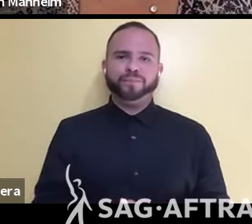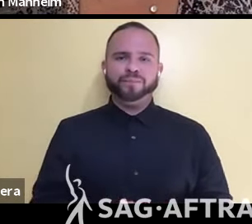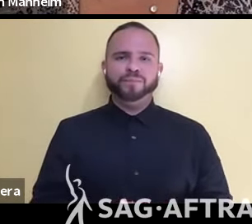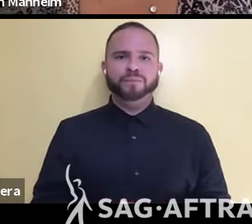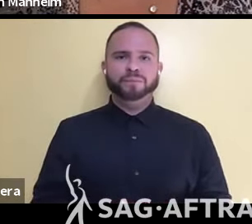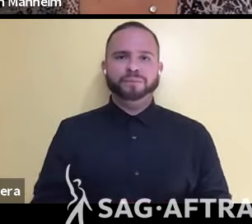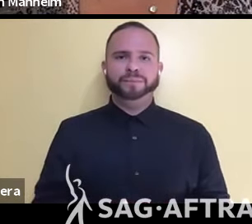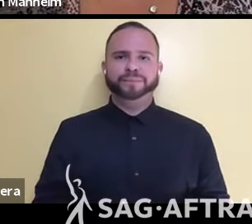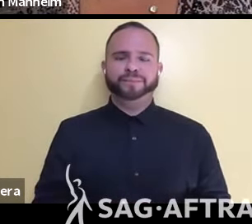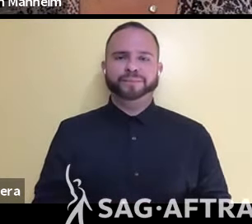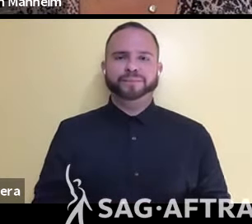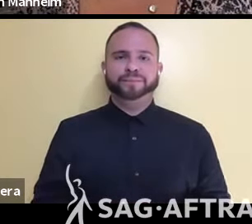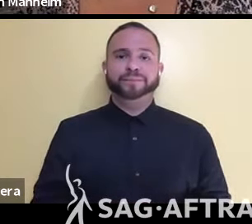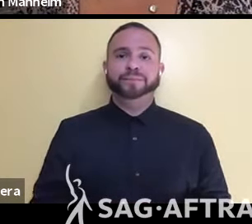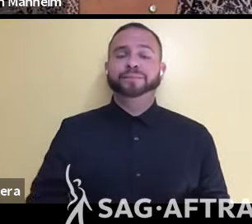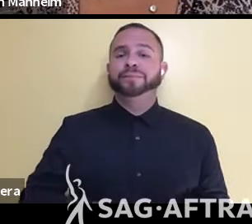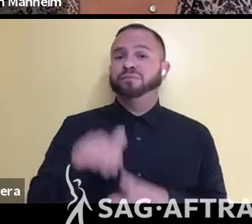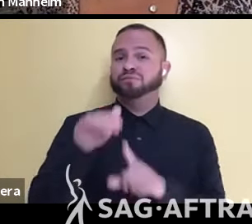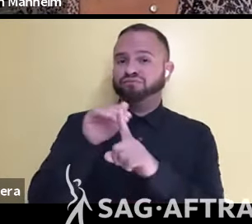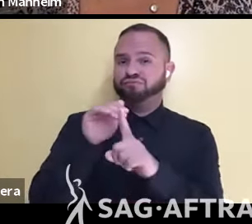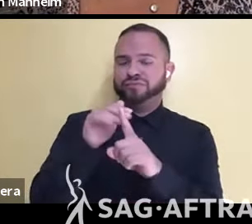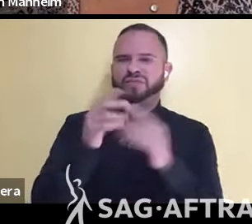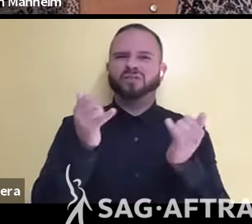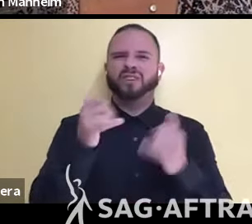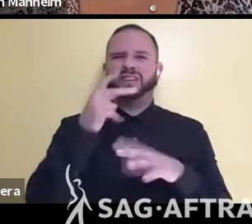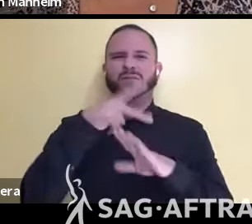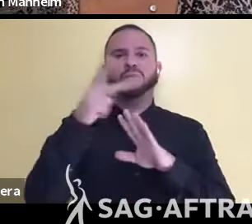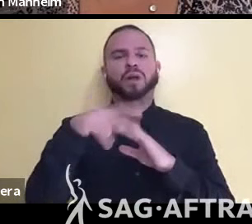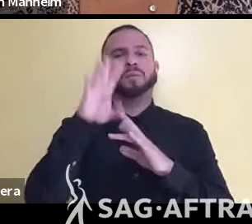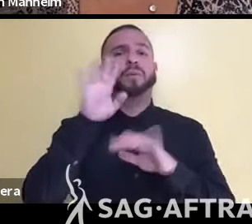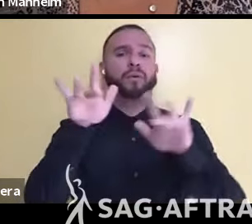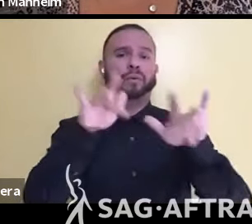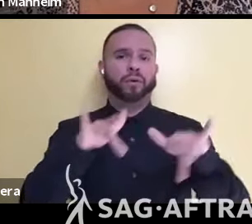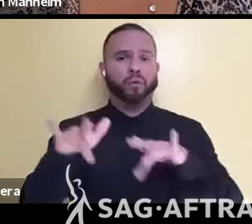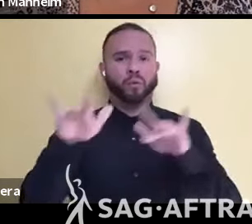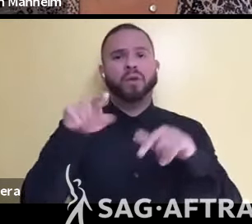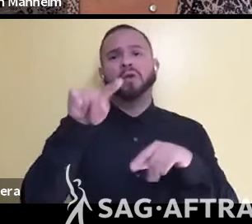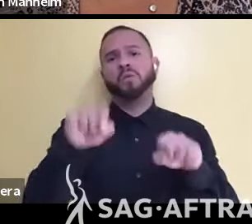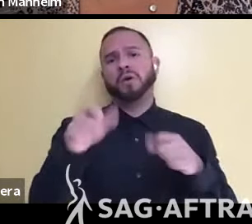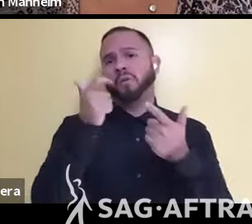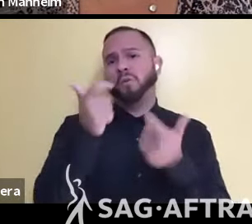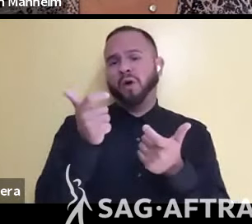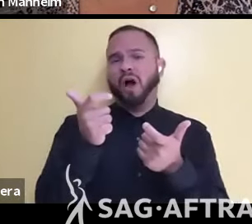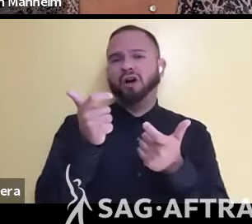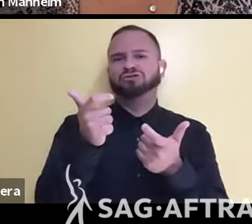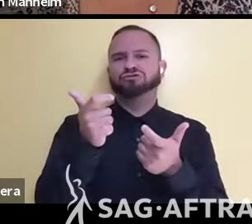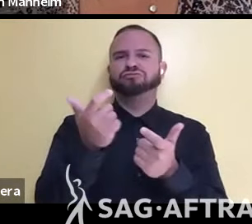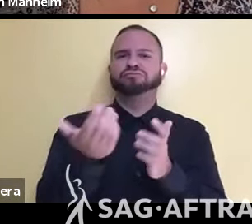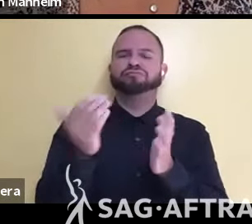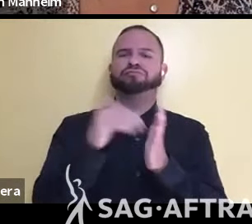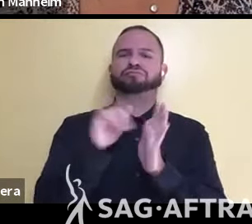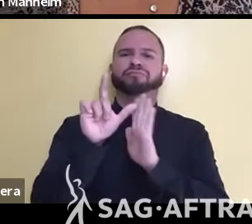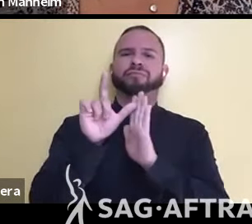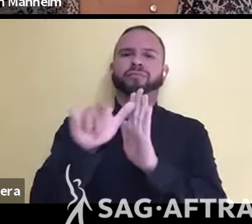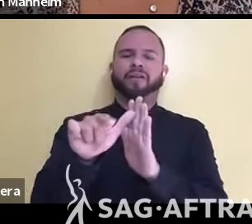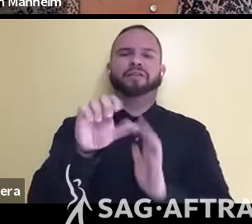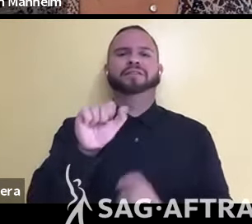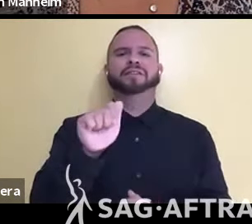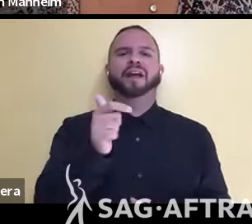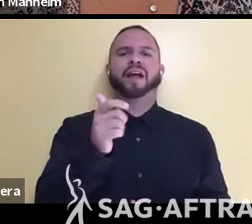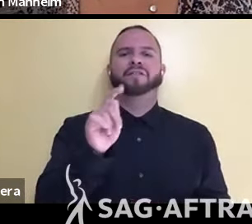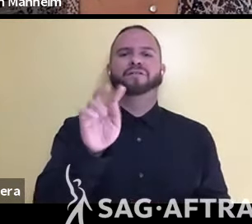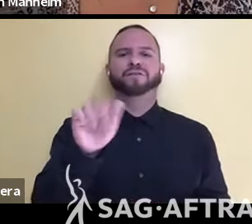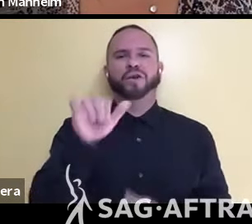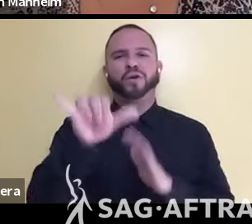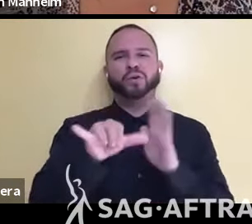PTEOE@SAGAFTRA.org. As a reminder, today's program is being recorded and you can watch the replay right here on SAG-AFTRA's YouTube channel.